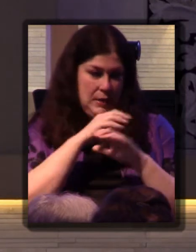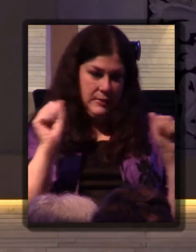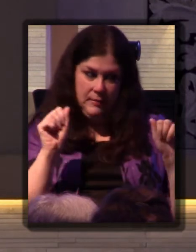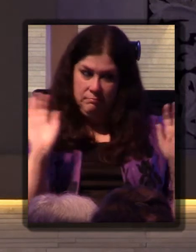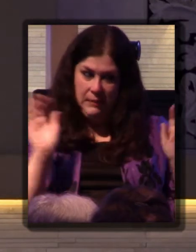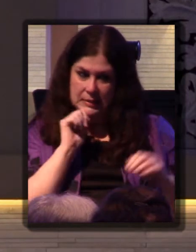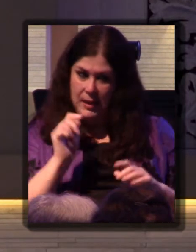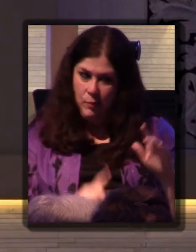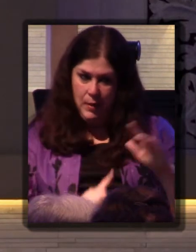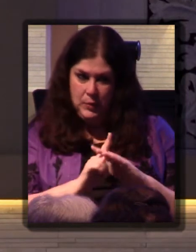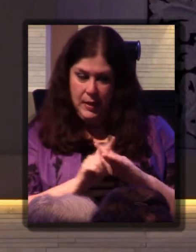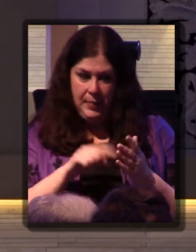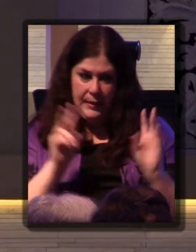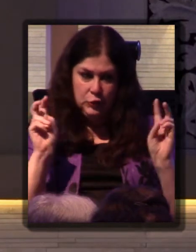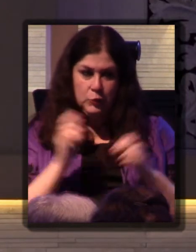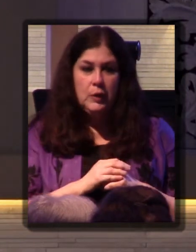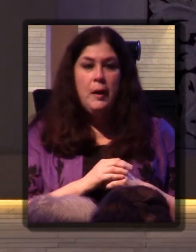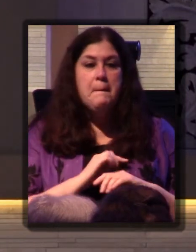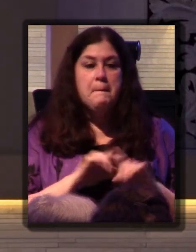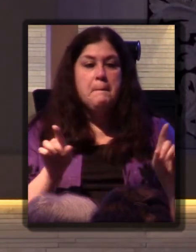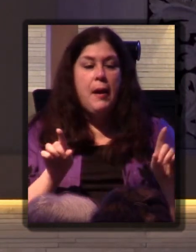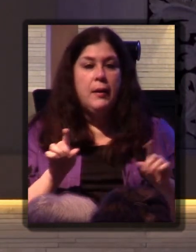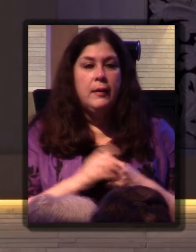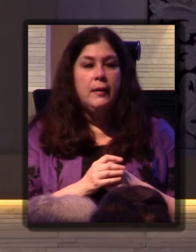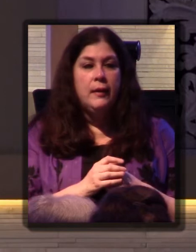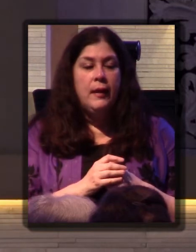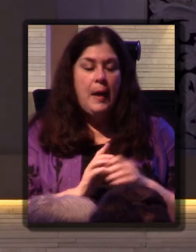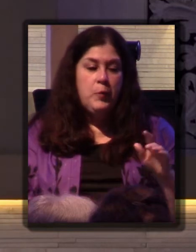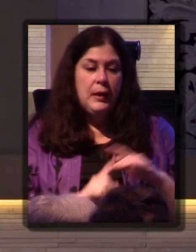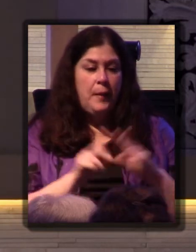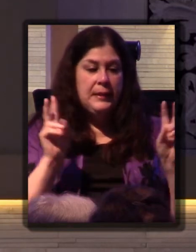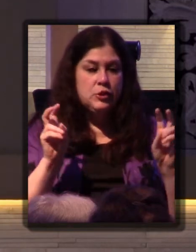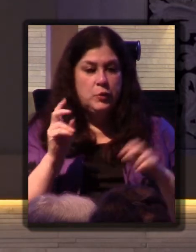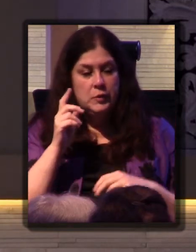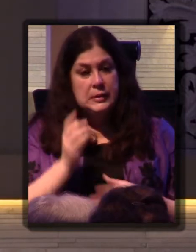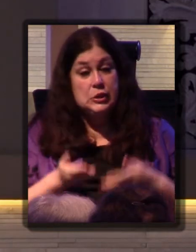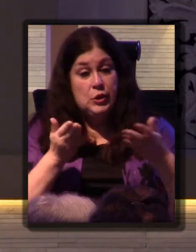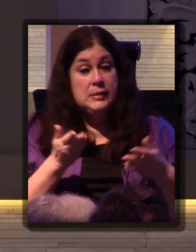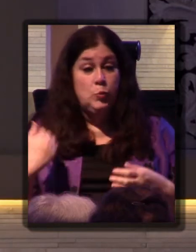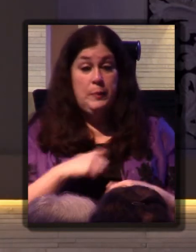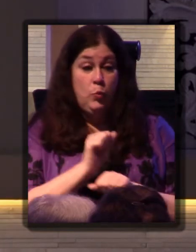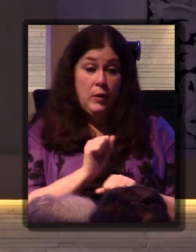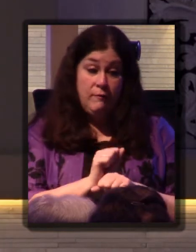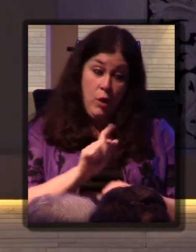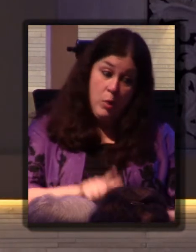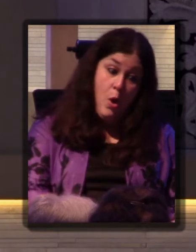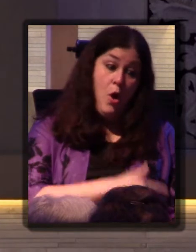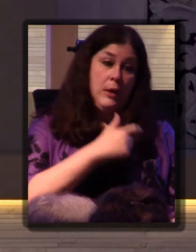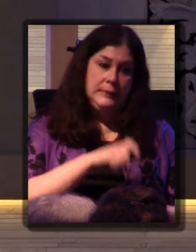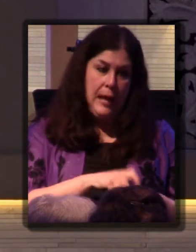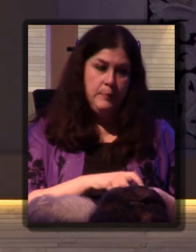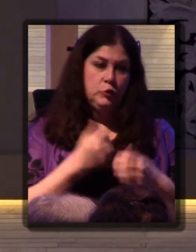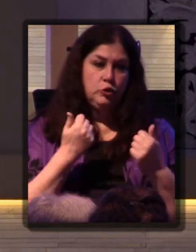That is not what I am raising that issue to suggest. But what I am raising that issue to suggest is that we have been working for